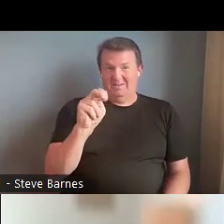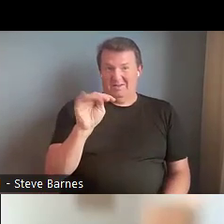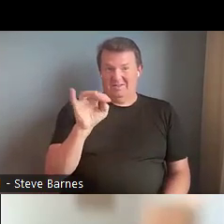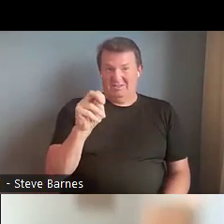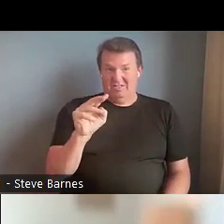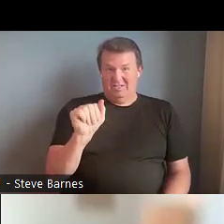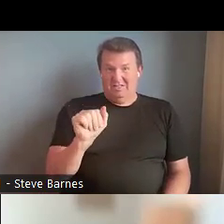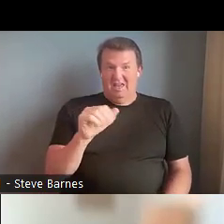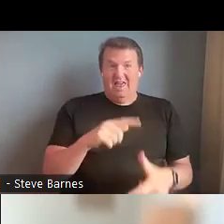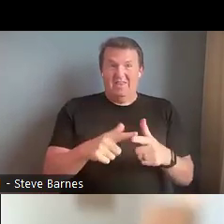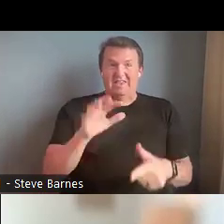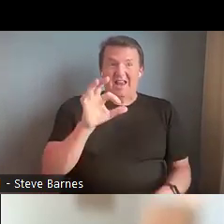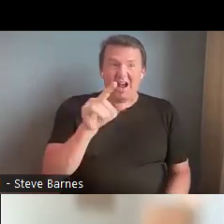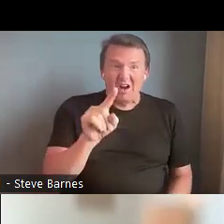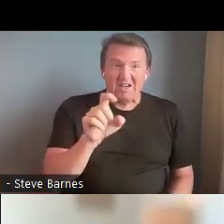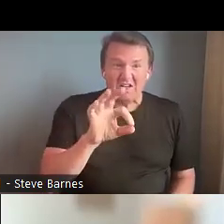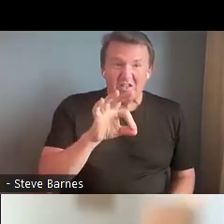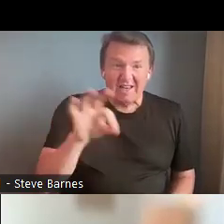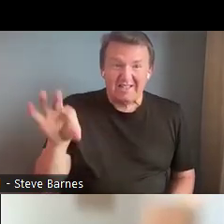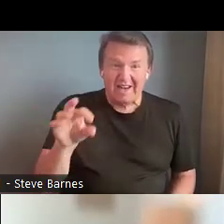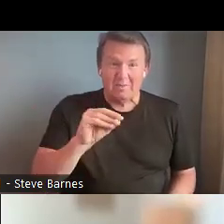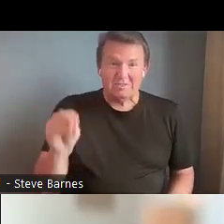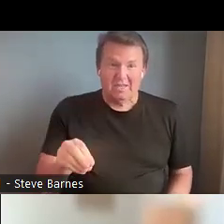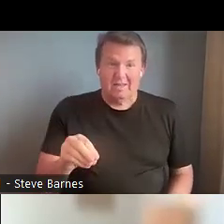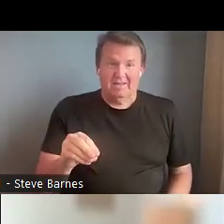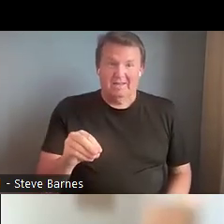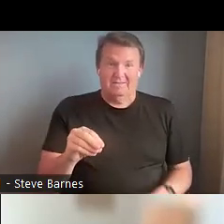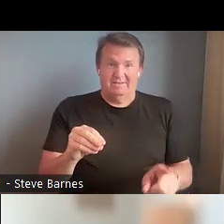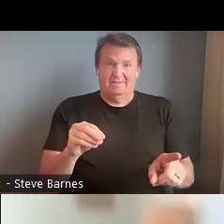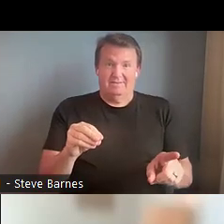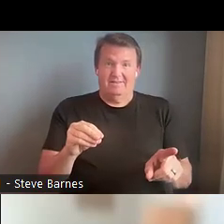having undiagnosed dementia, which indicates a real lack of access to,